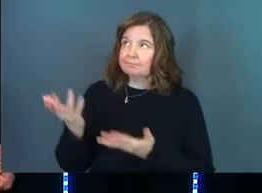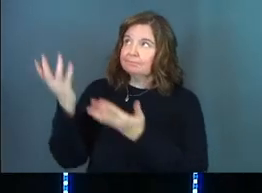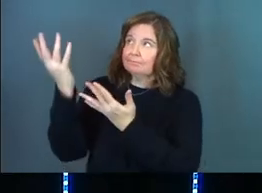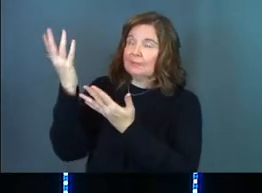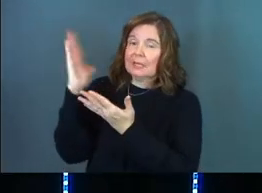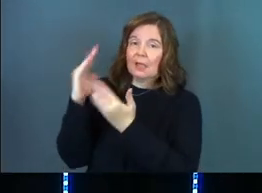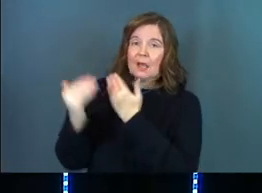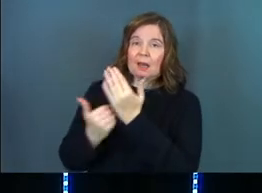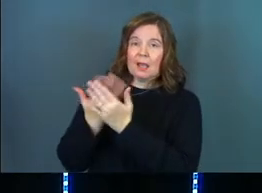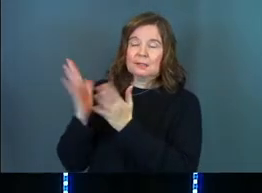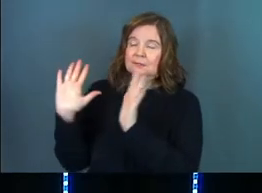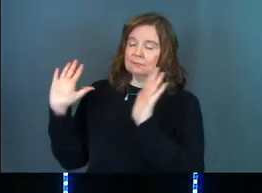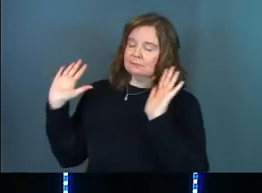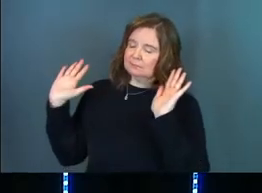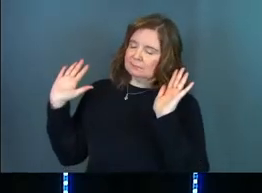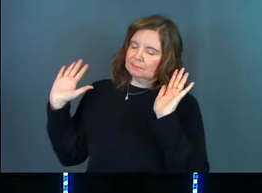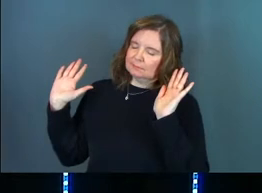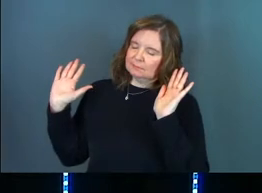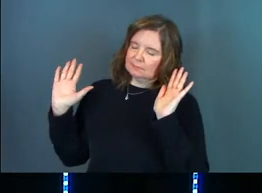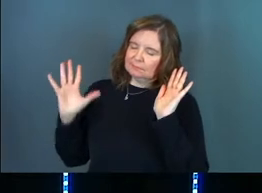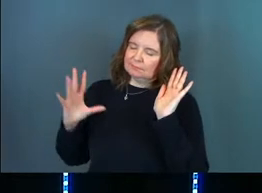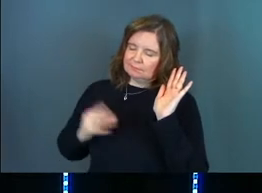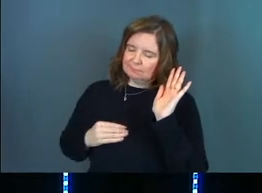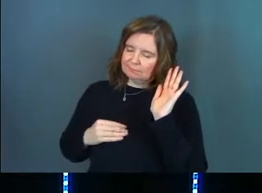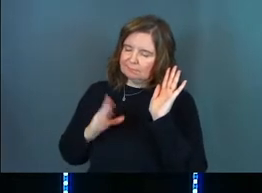in God's hands and says, I'm not going to fight it.